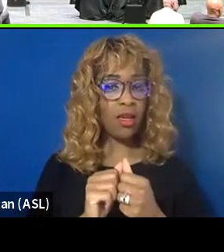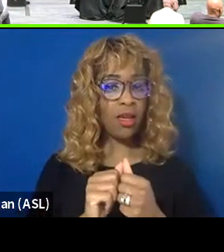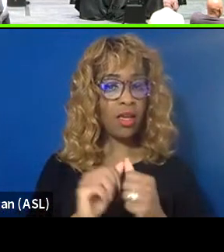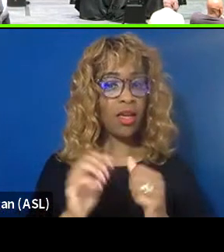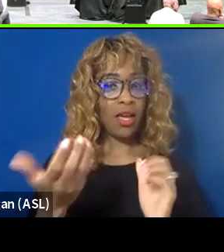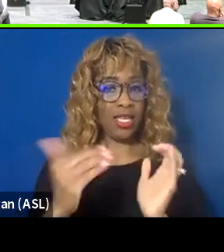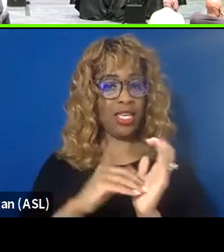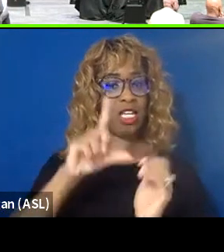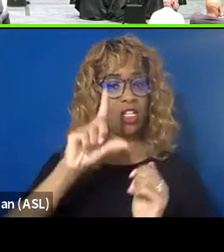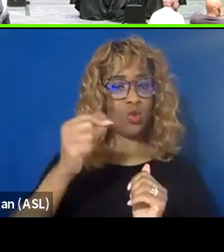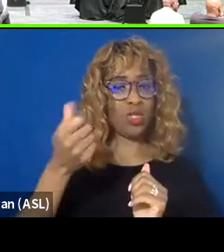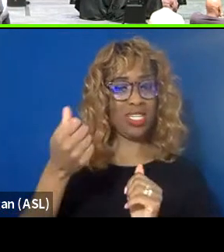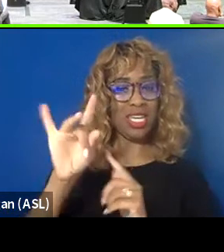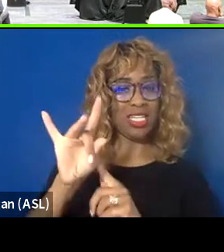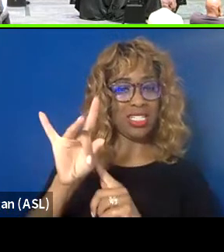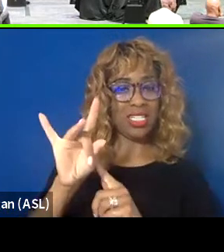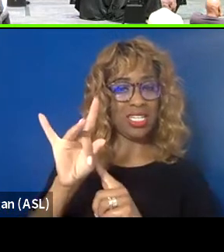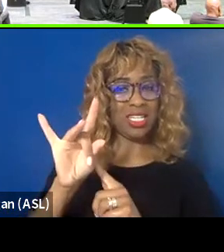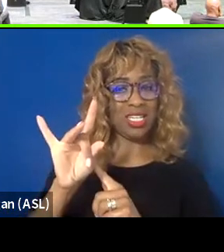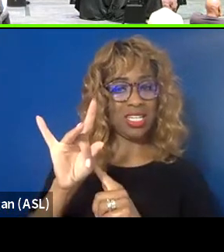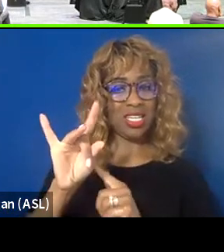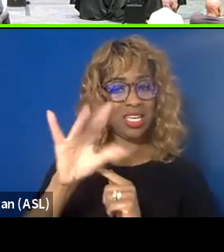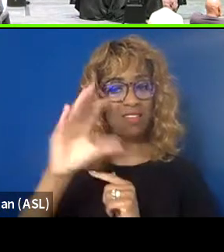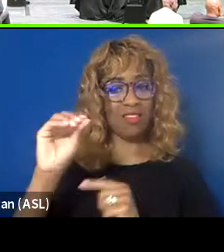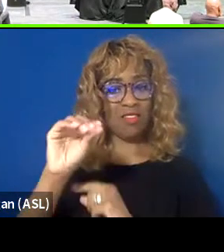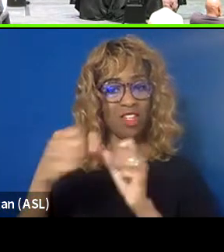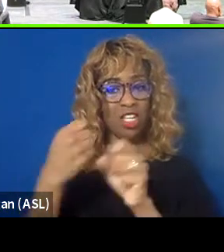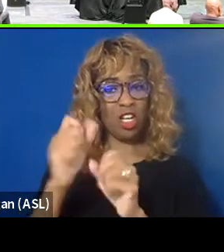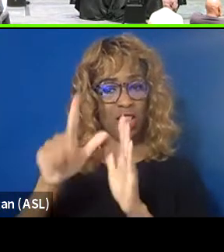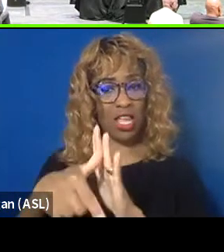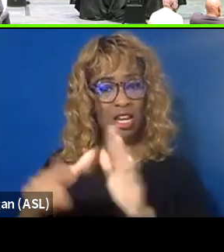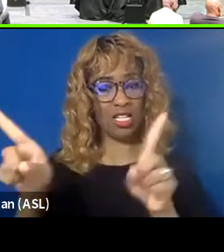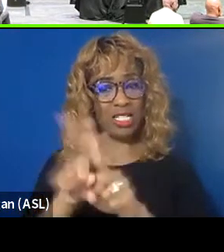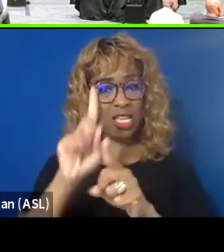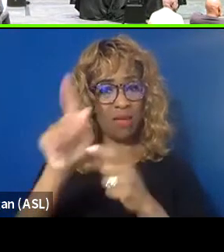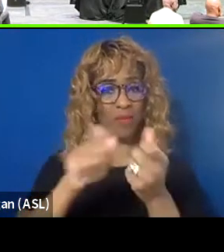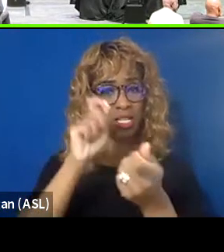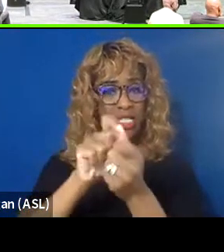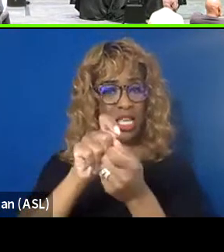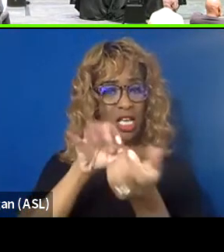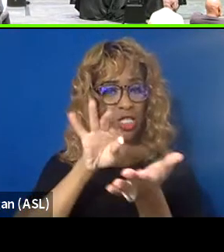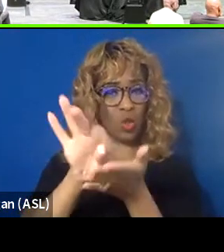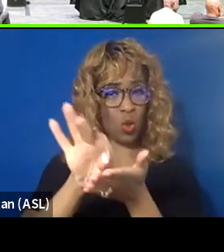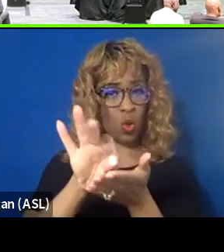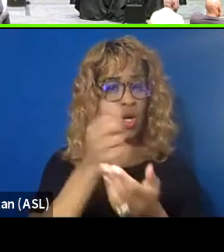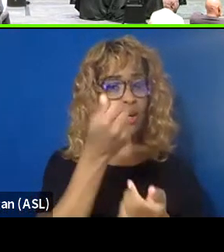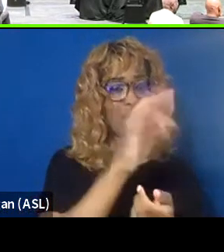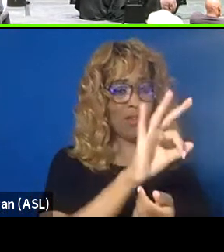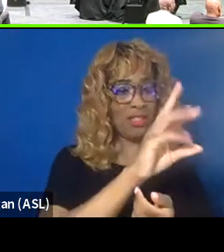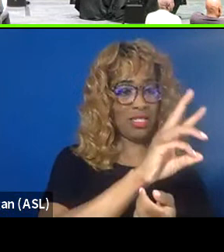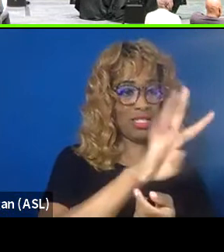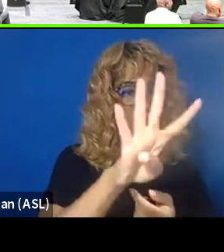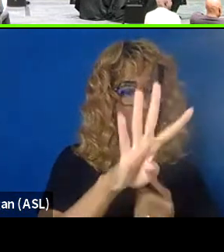in 2018. 50 years later with the same exact score we had in 64.